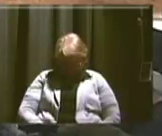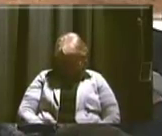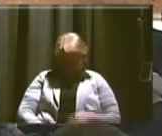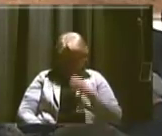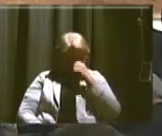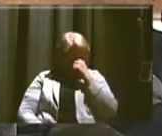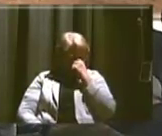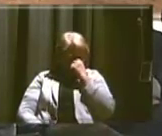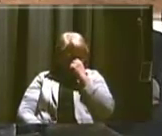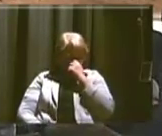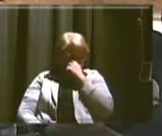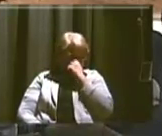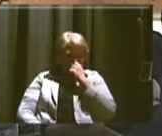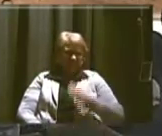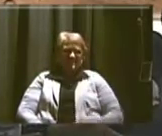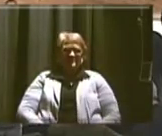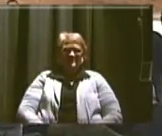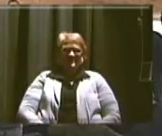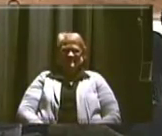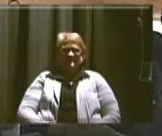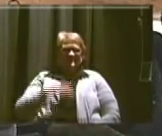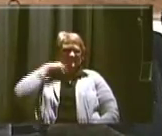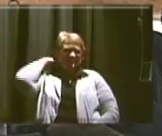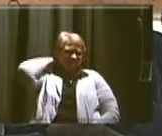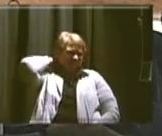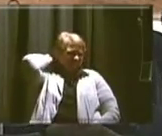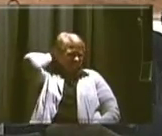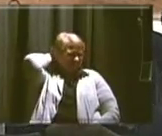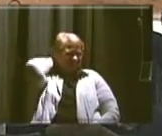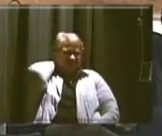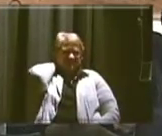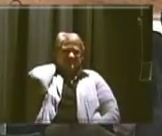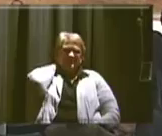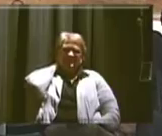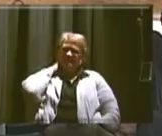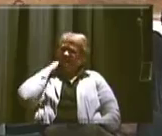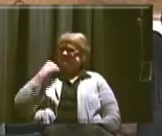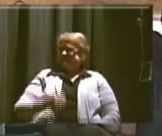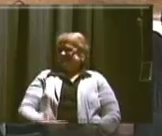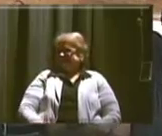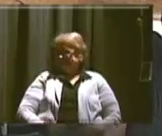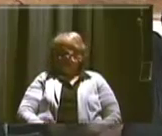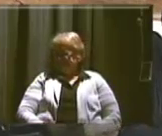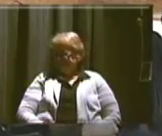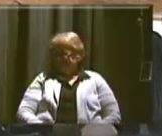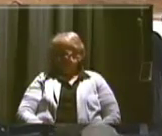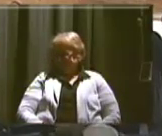It's like a martial art, Brazilian martial art sort of thing. Yeah, I am so sore I can barely walk.